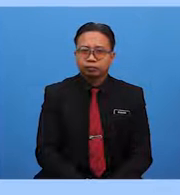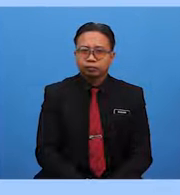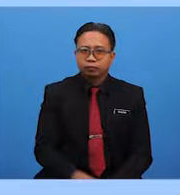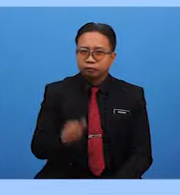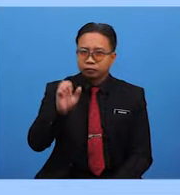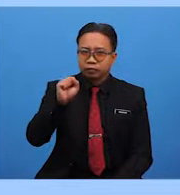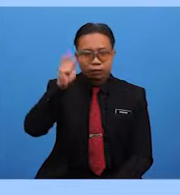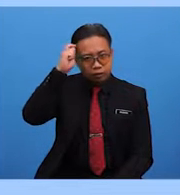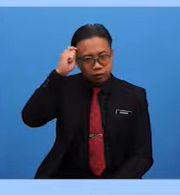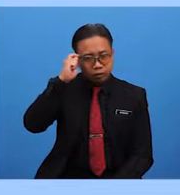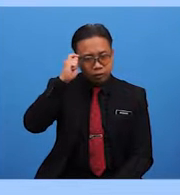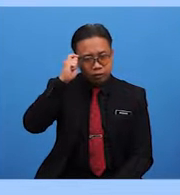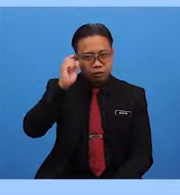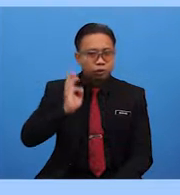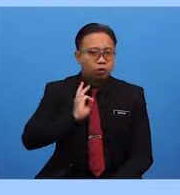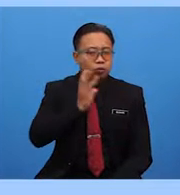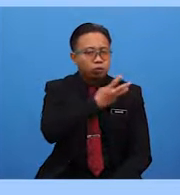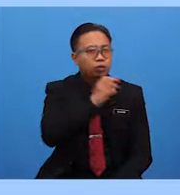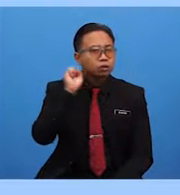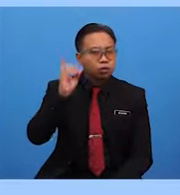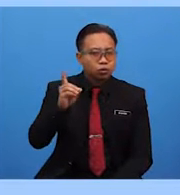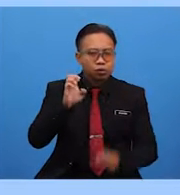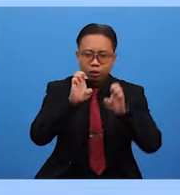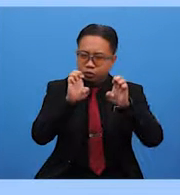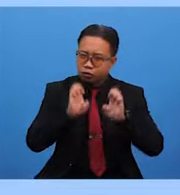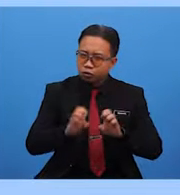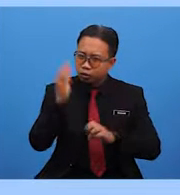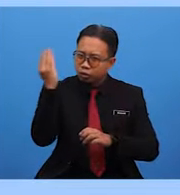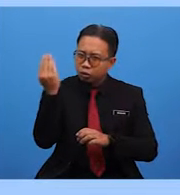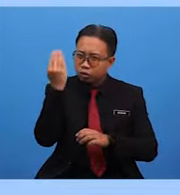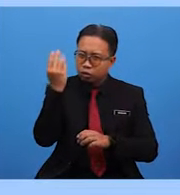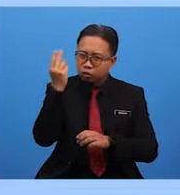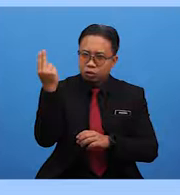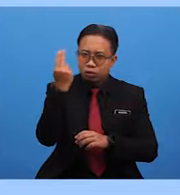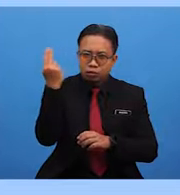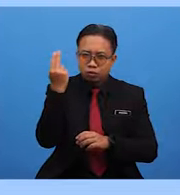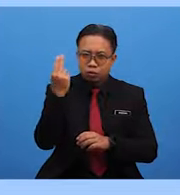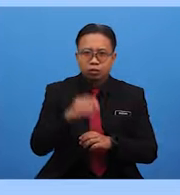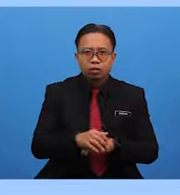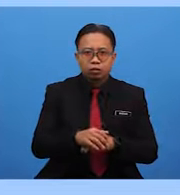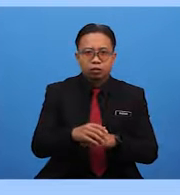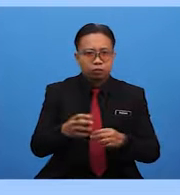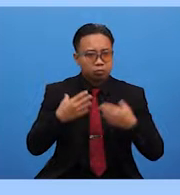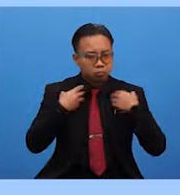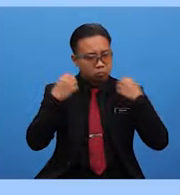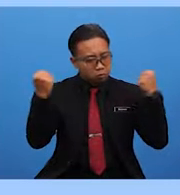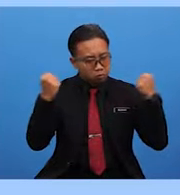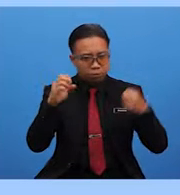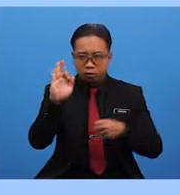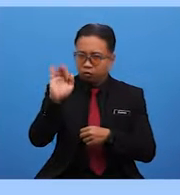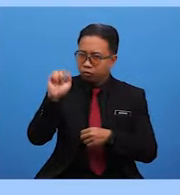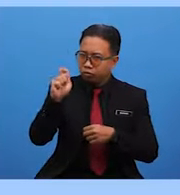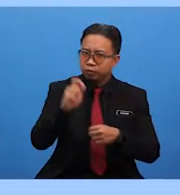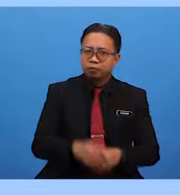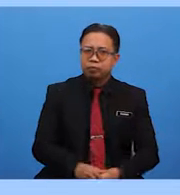As teenagers, we should exercise regularly so that we are fit and healthy. Can